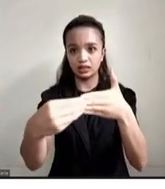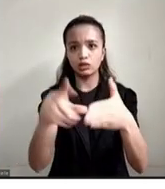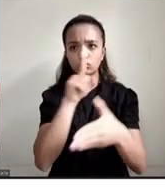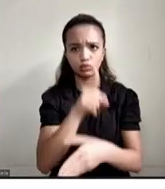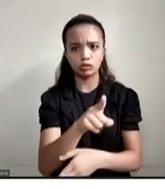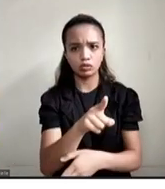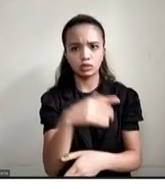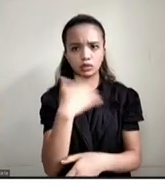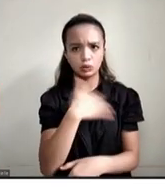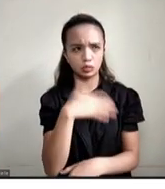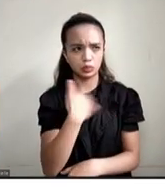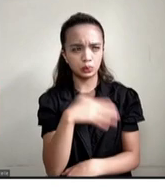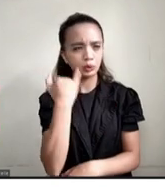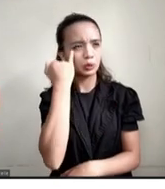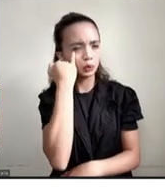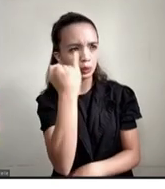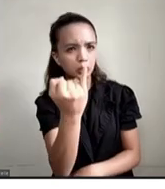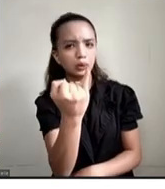idealistic, right?